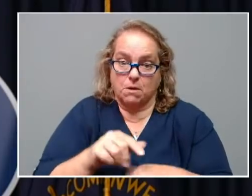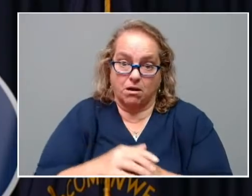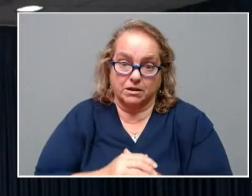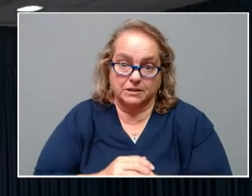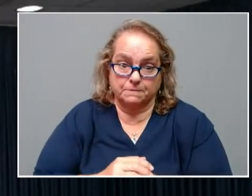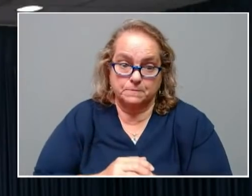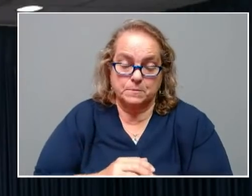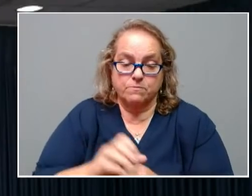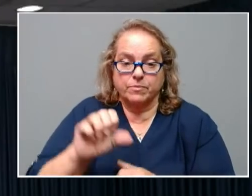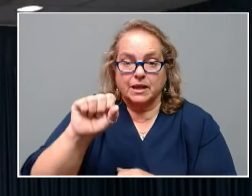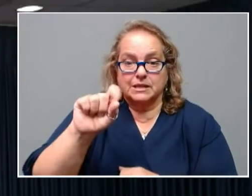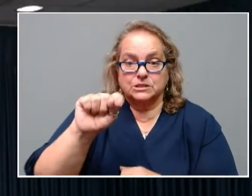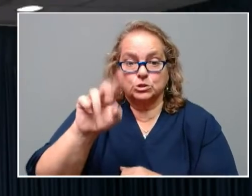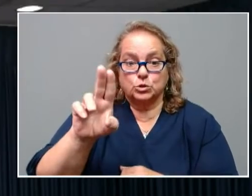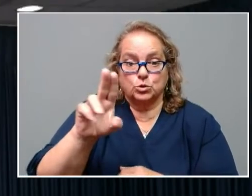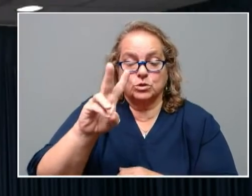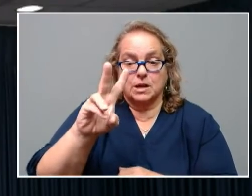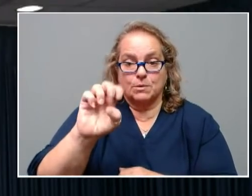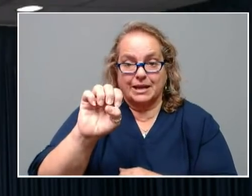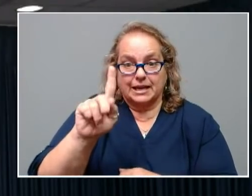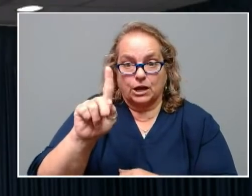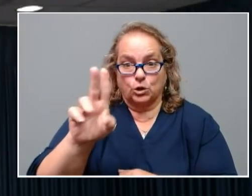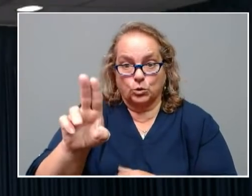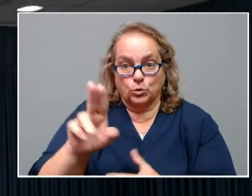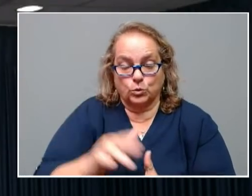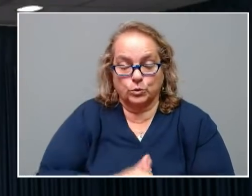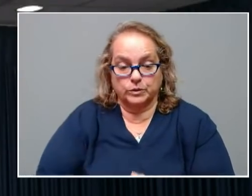Johnson, WEKU.